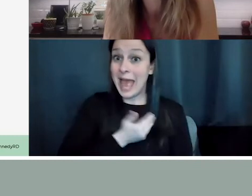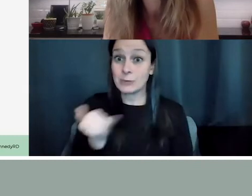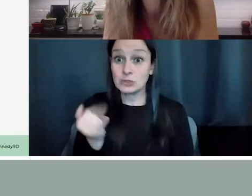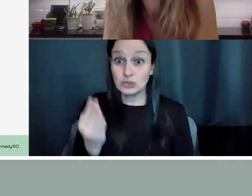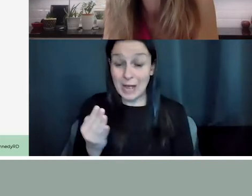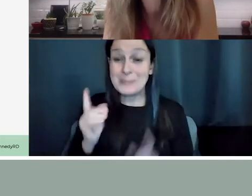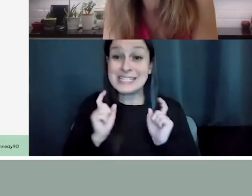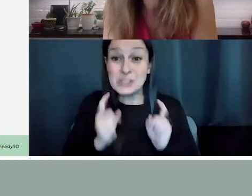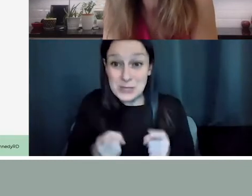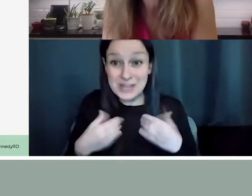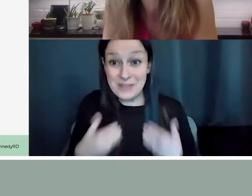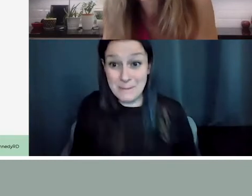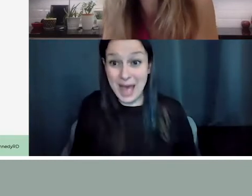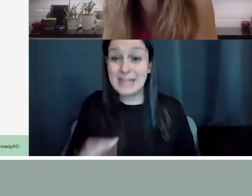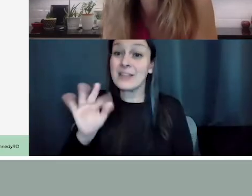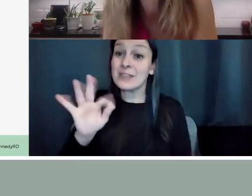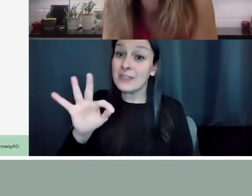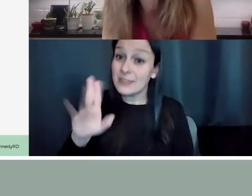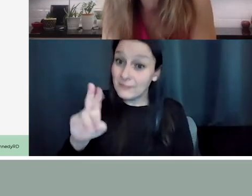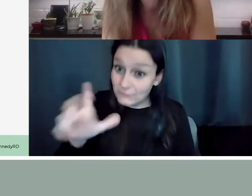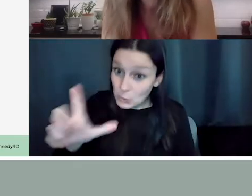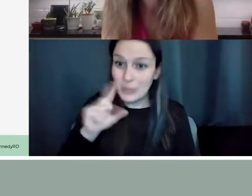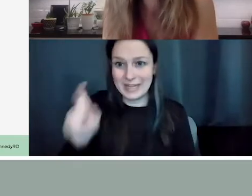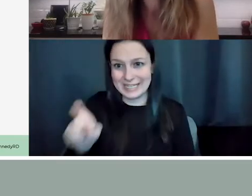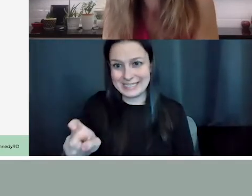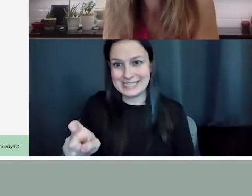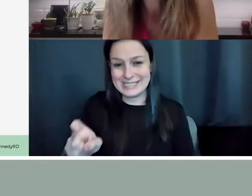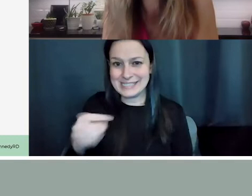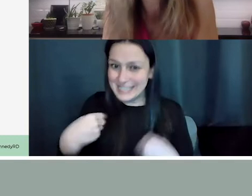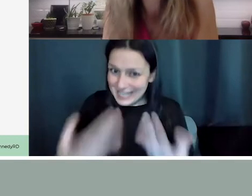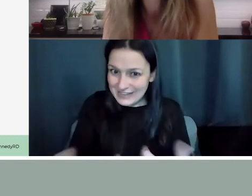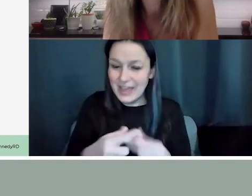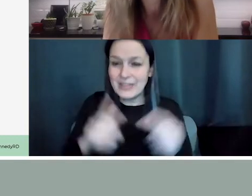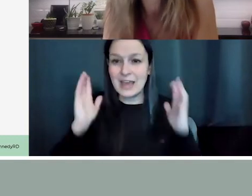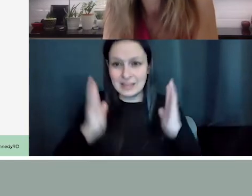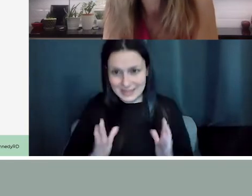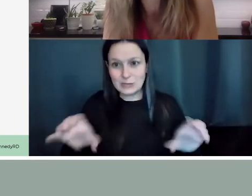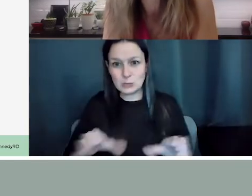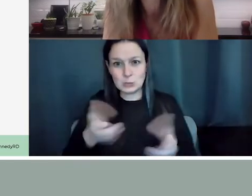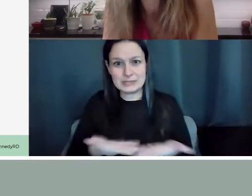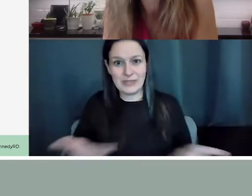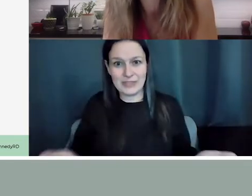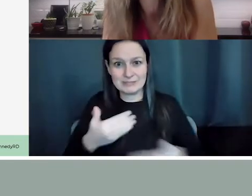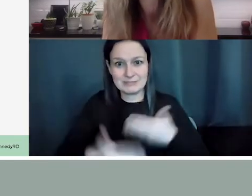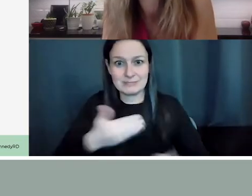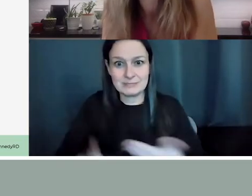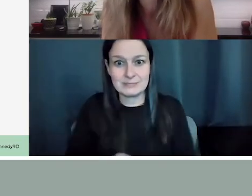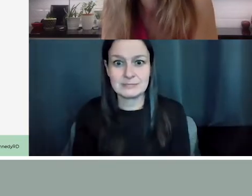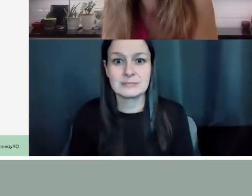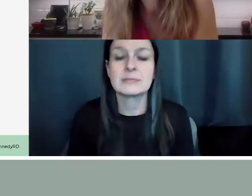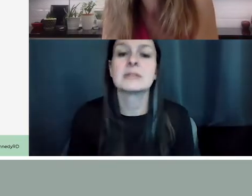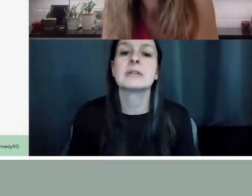give it the fuel that it needs and kind of get out of the way. So certain kinds of vegetables that we're going to talk more about in a